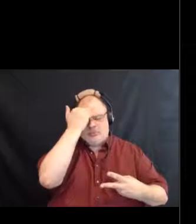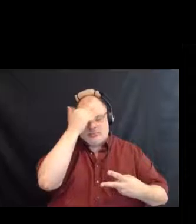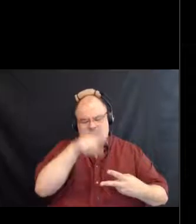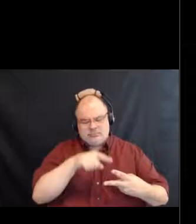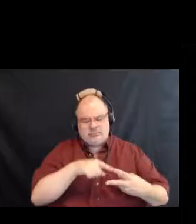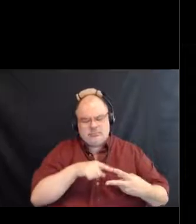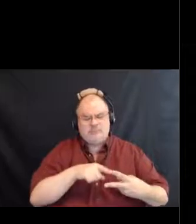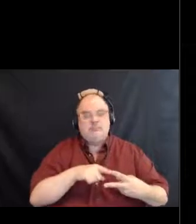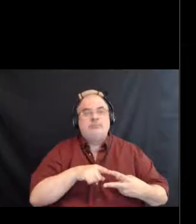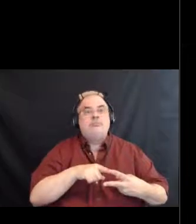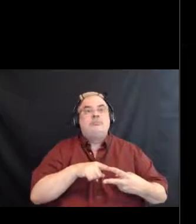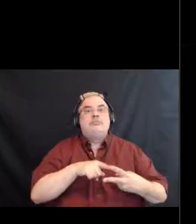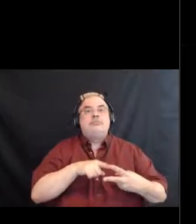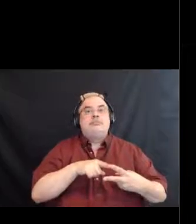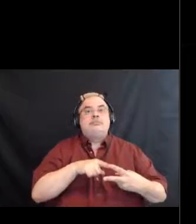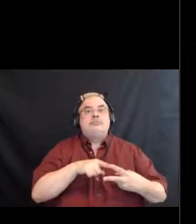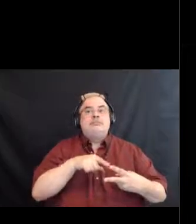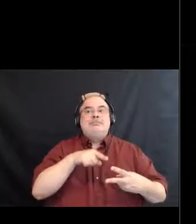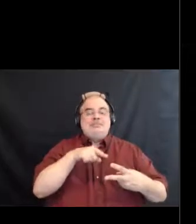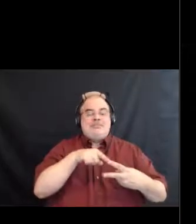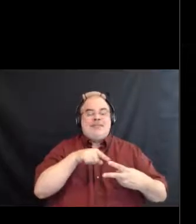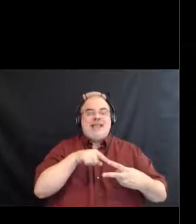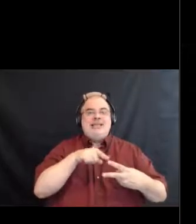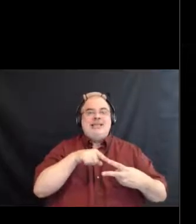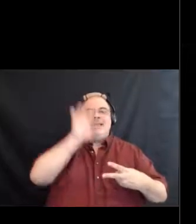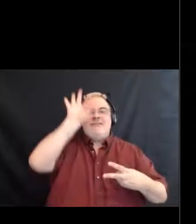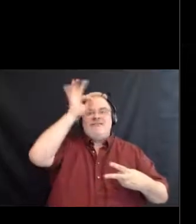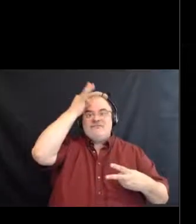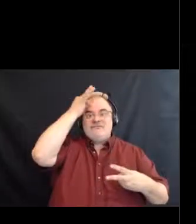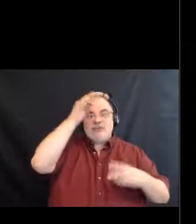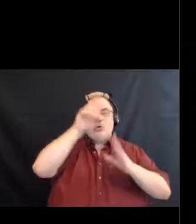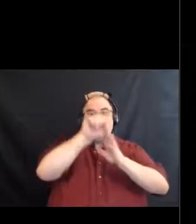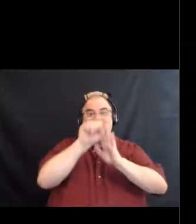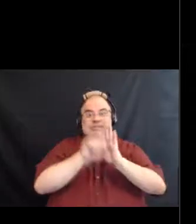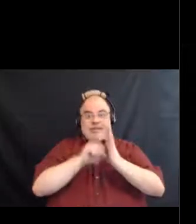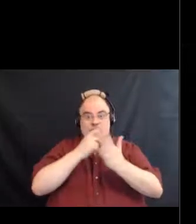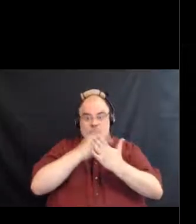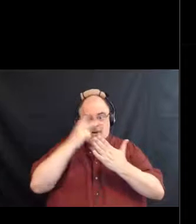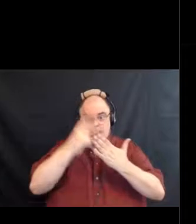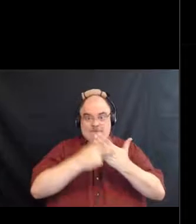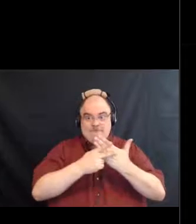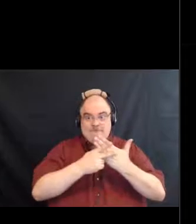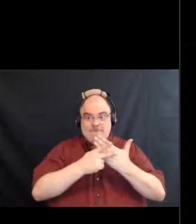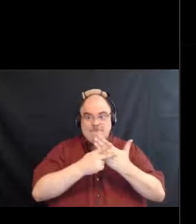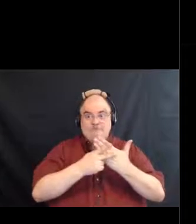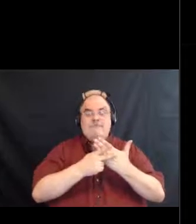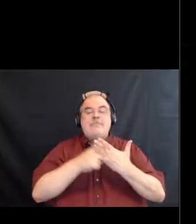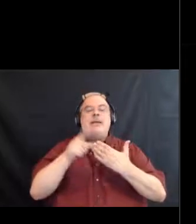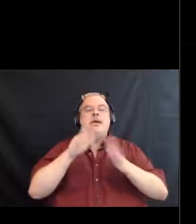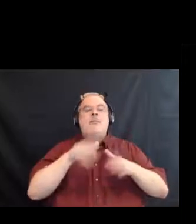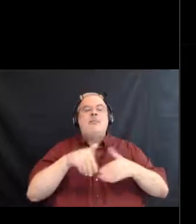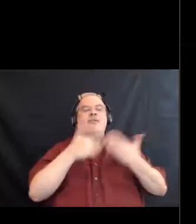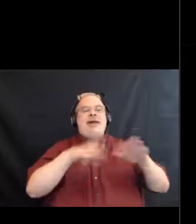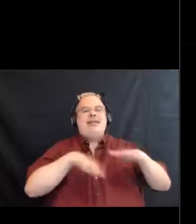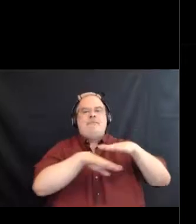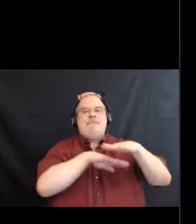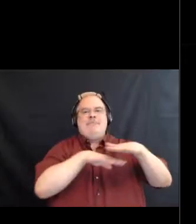VR, that it is a federal and state program that basically provides basic health